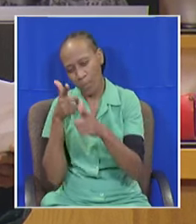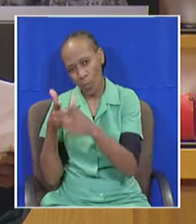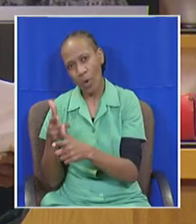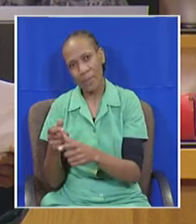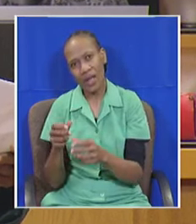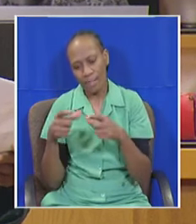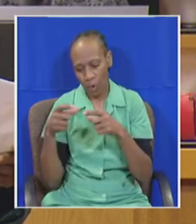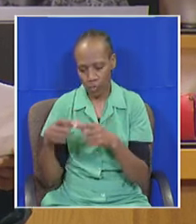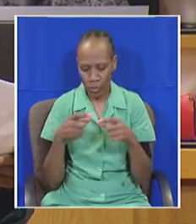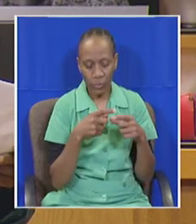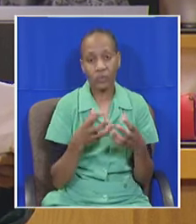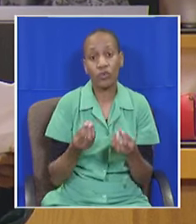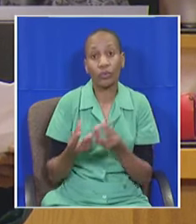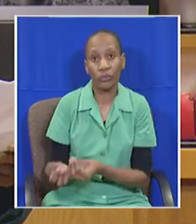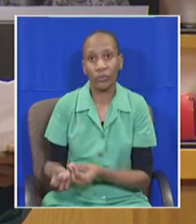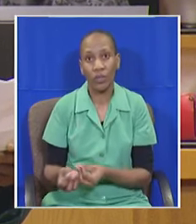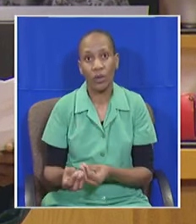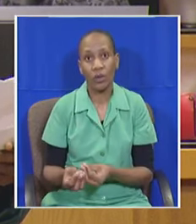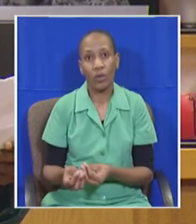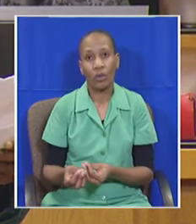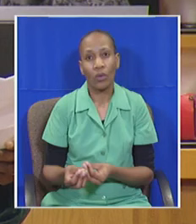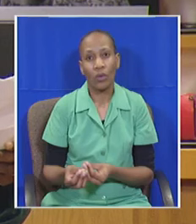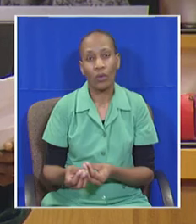various other items of